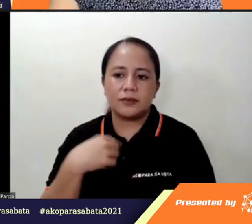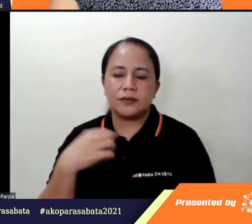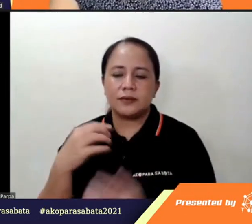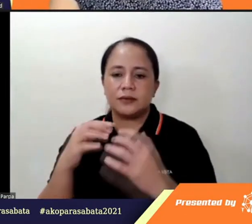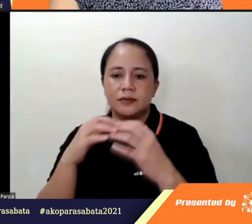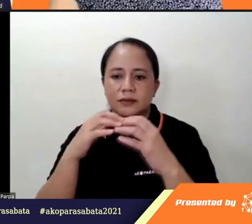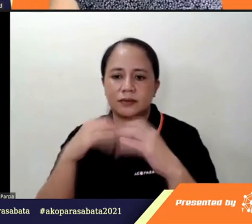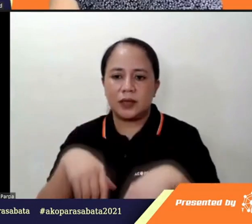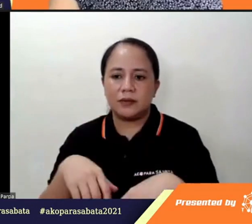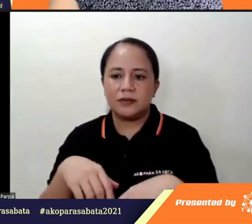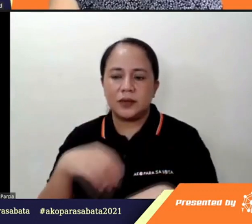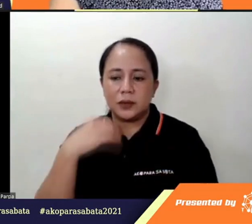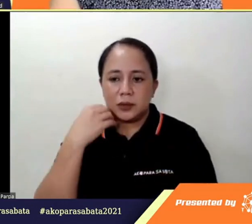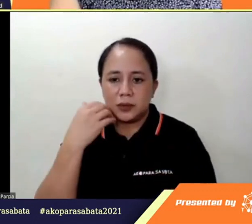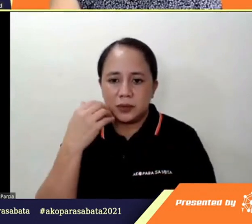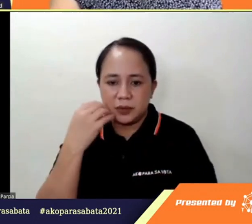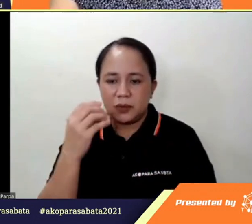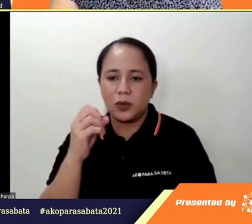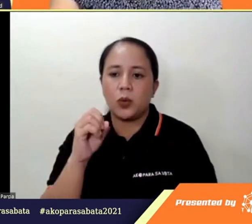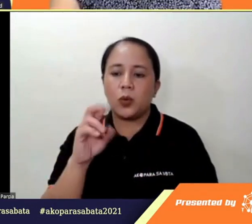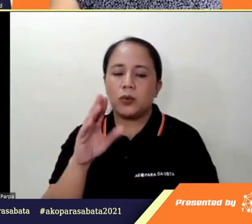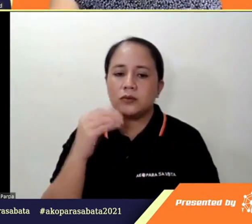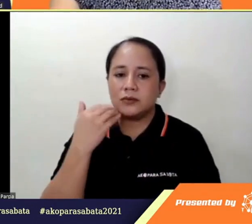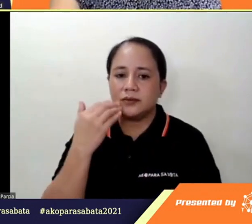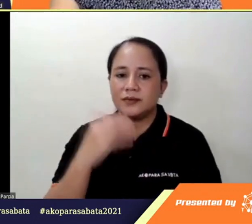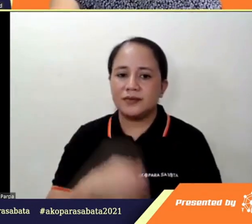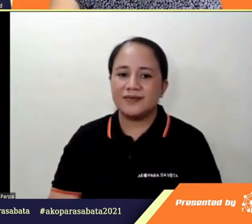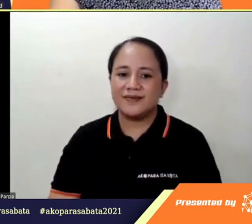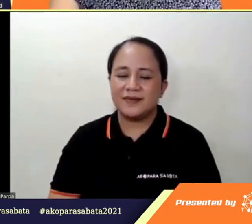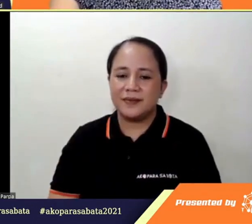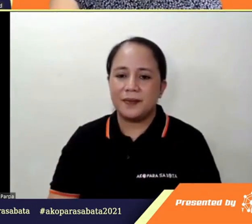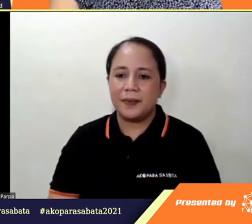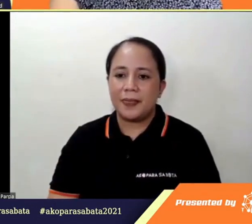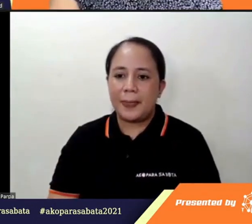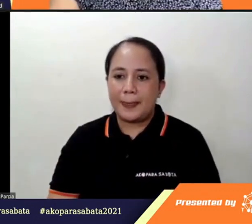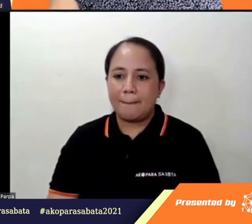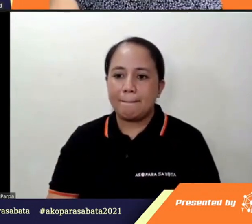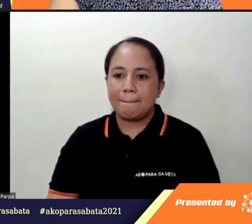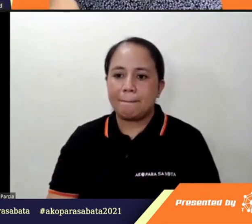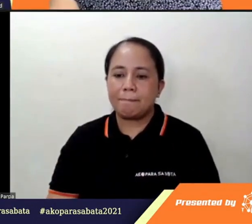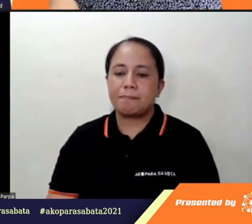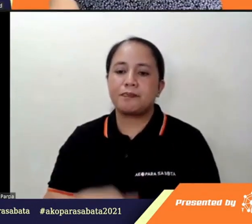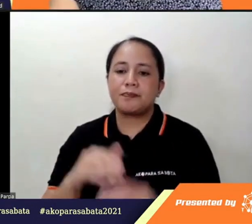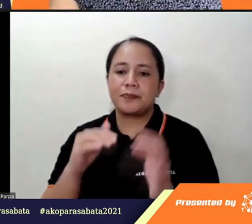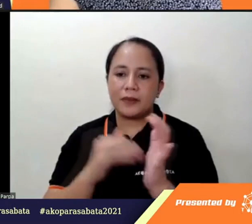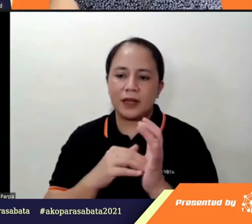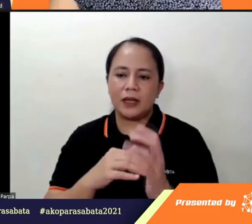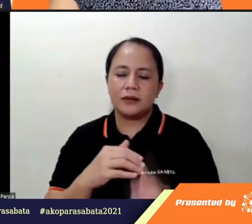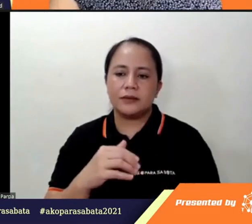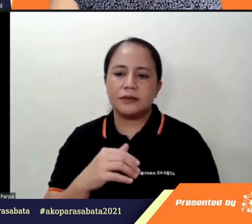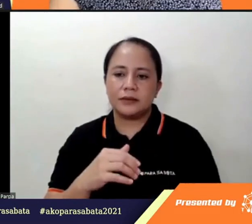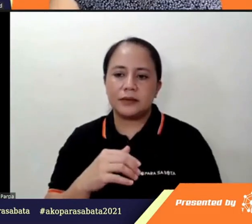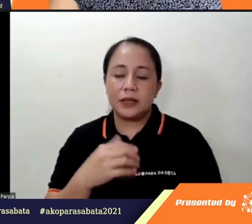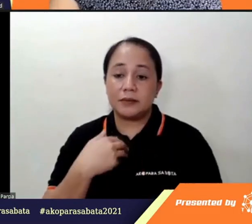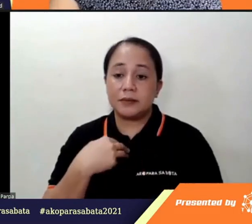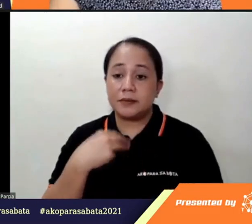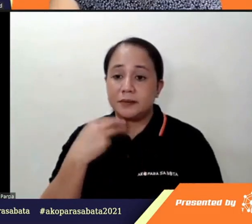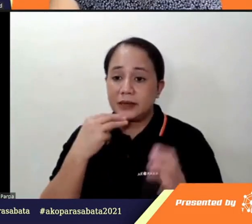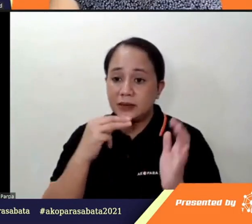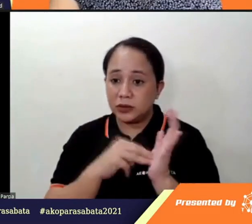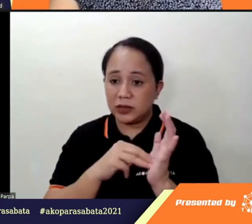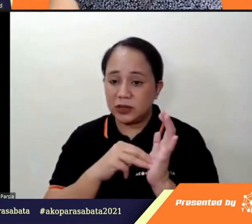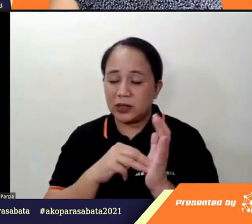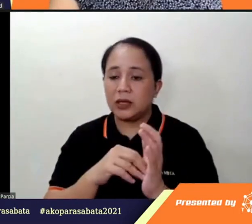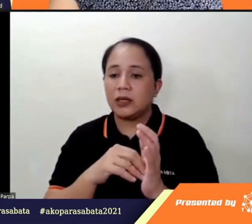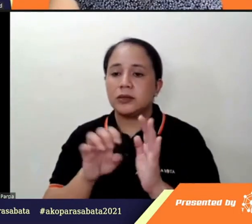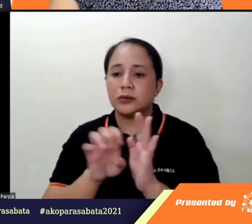barrier of hiya or shame. And then again, parang the messaging,